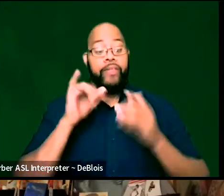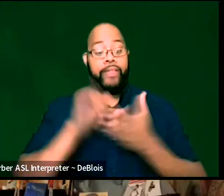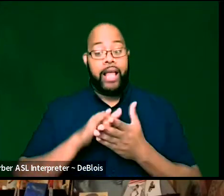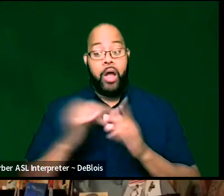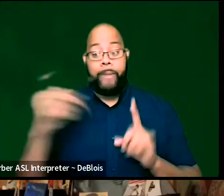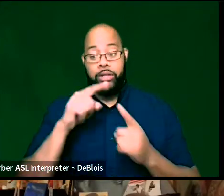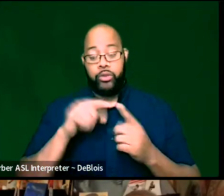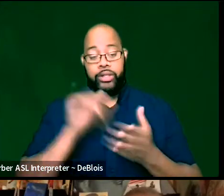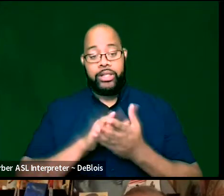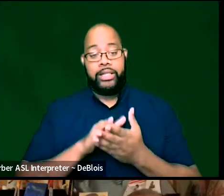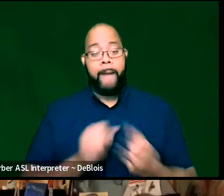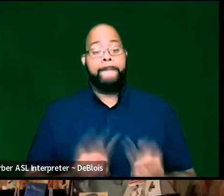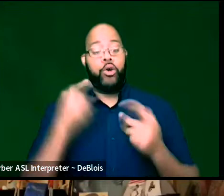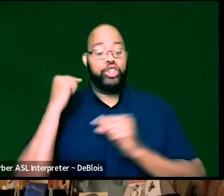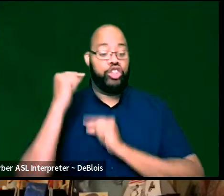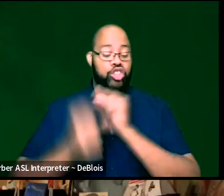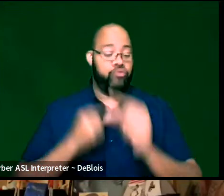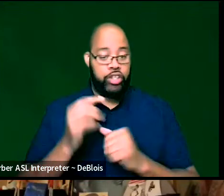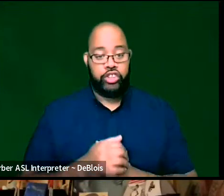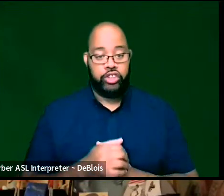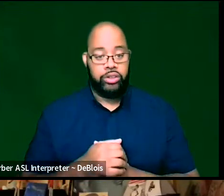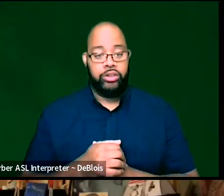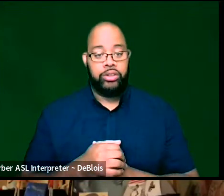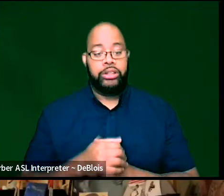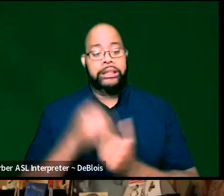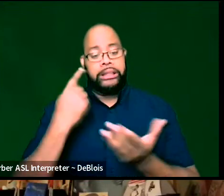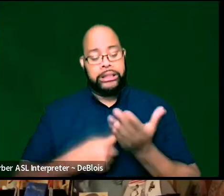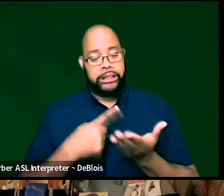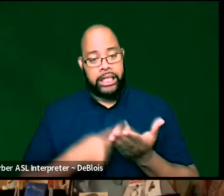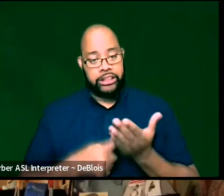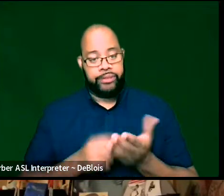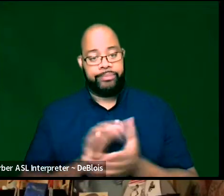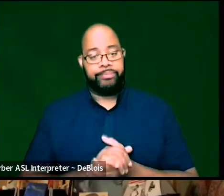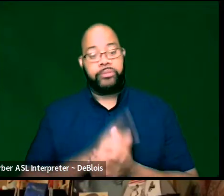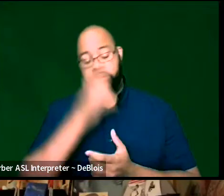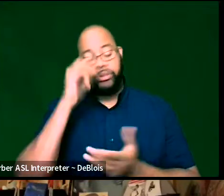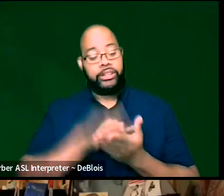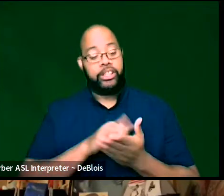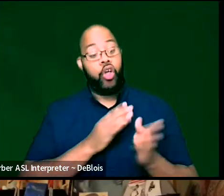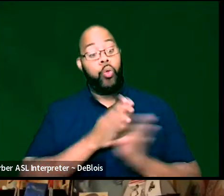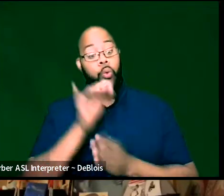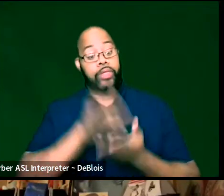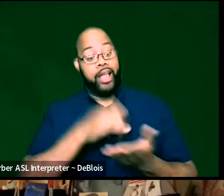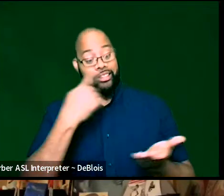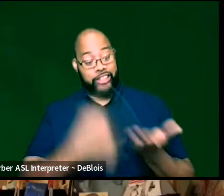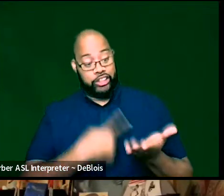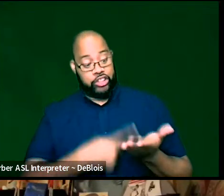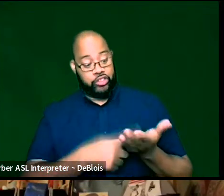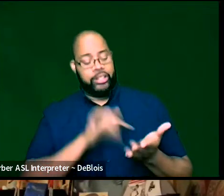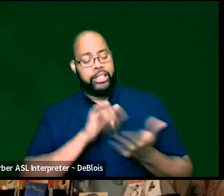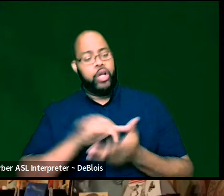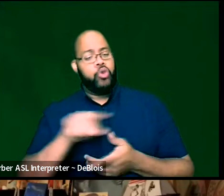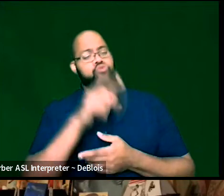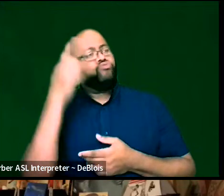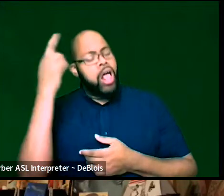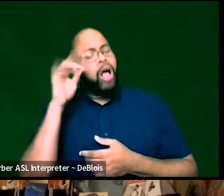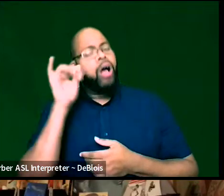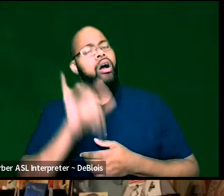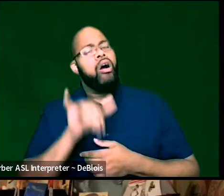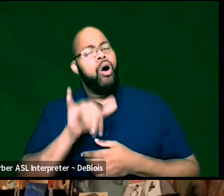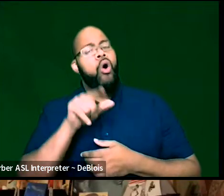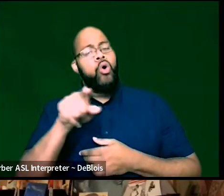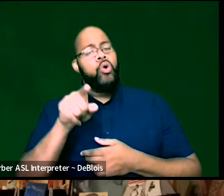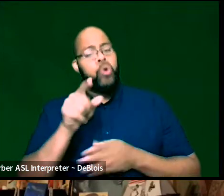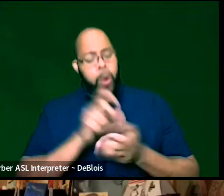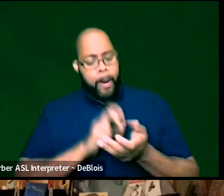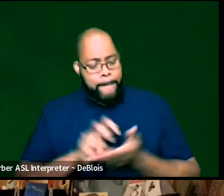to this multi-generational conversation, right? Because it's through these conversations that you realize your